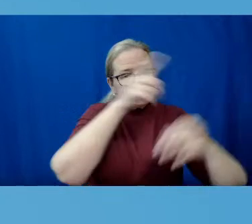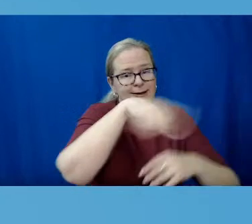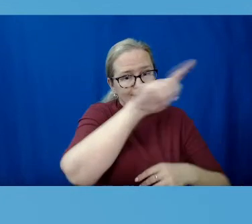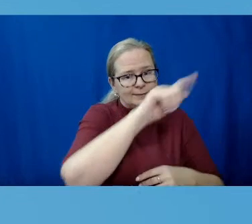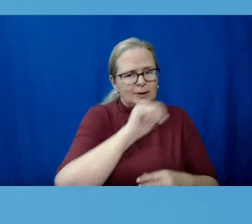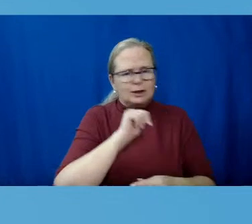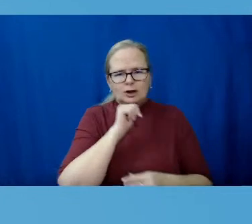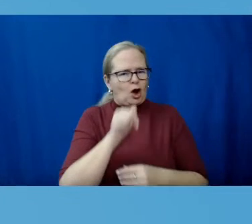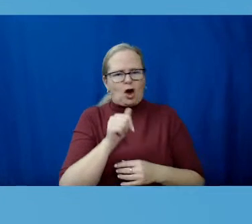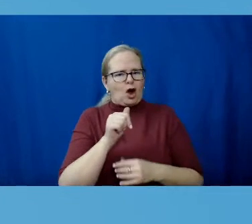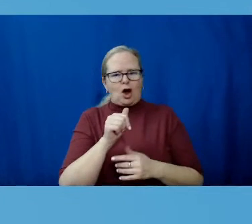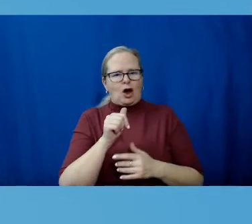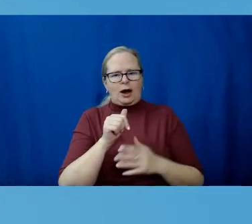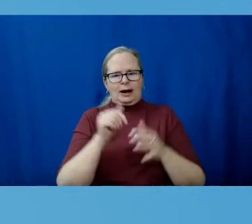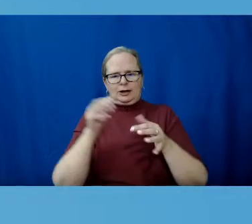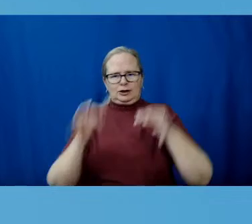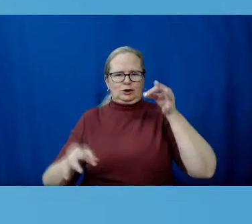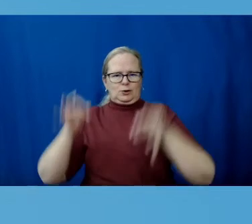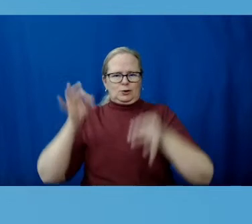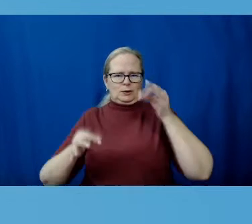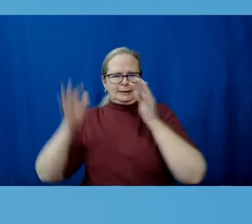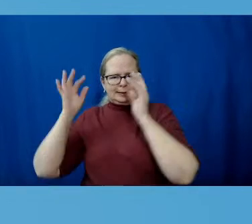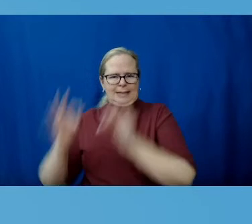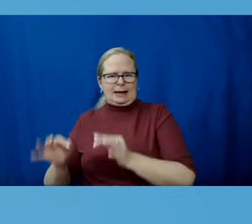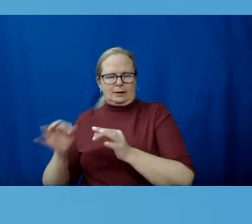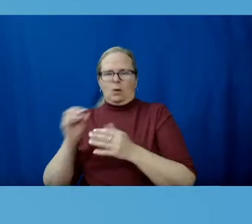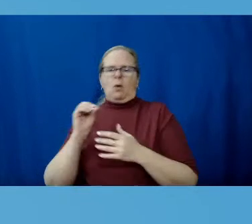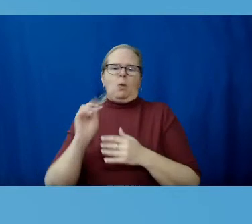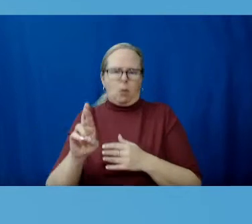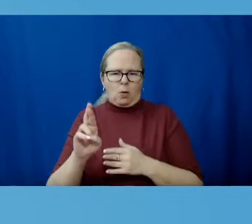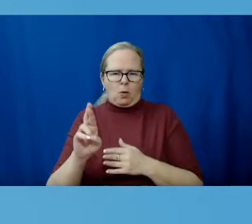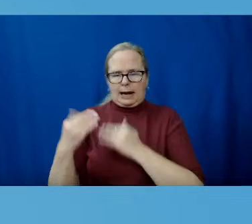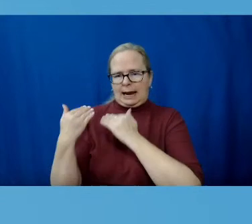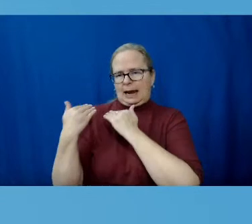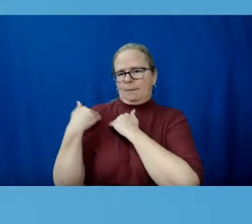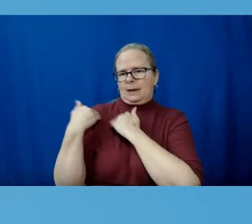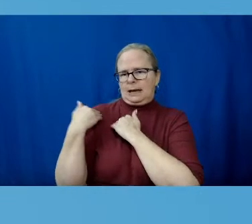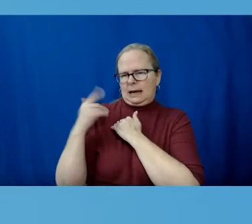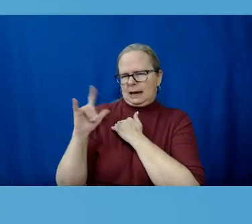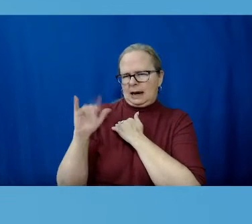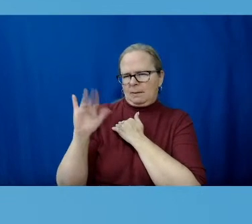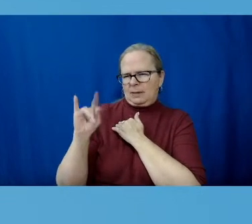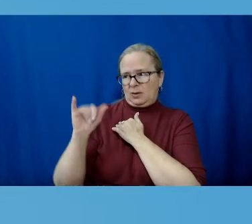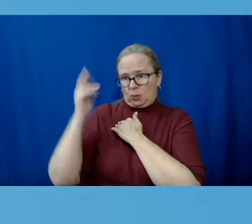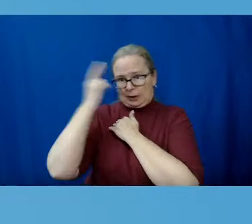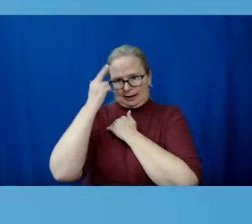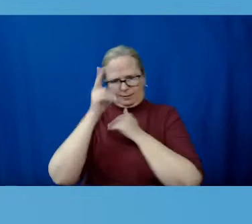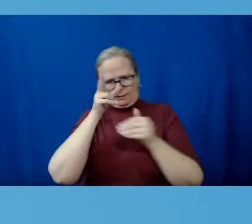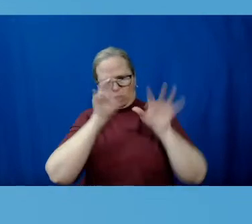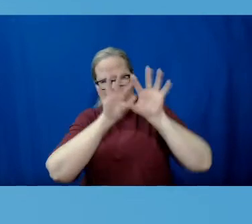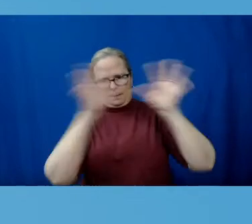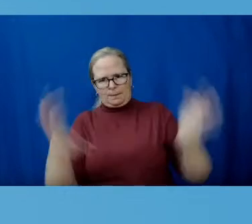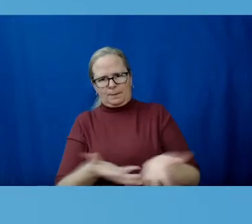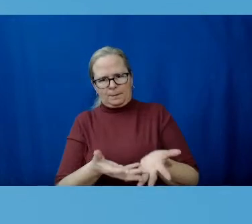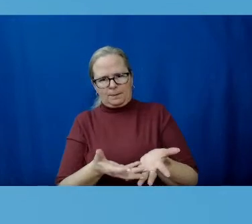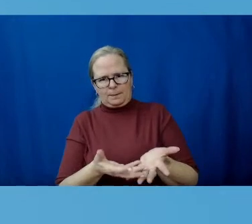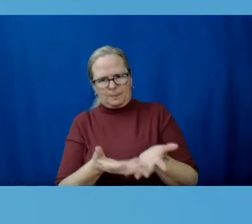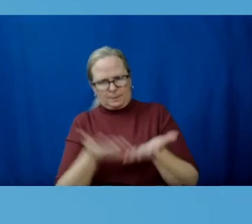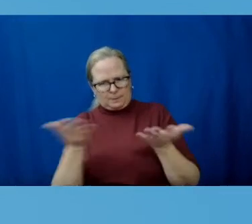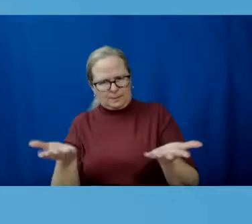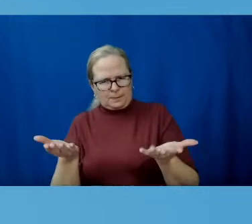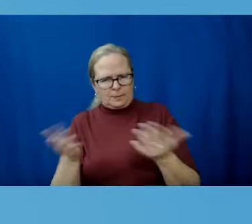of government in the context of a pandemic. And so, while there is a desire to hold the government liable in negligence,